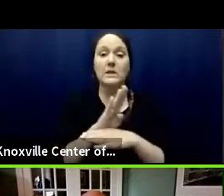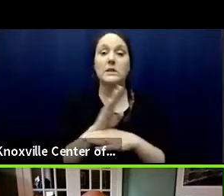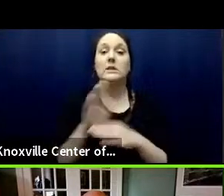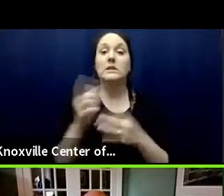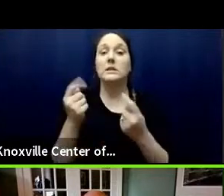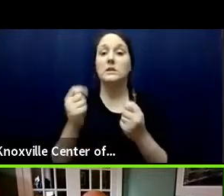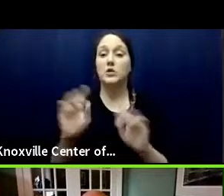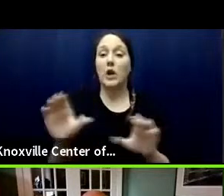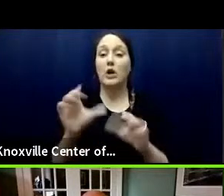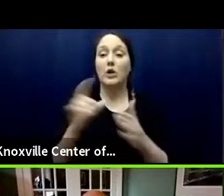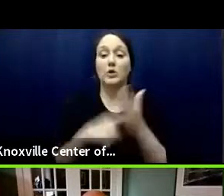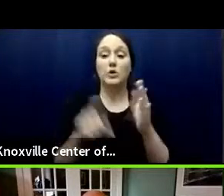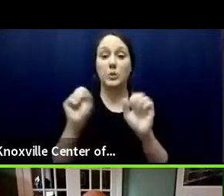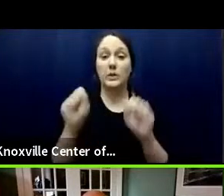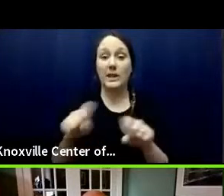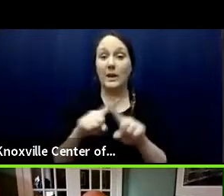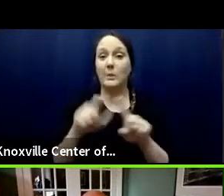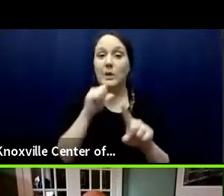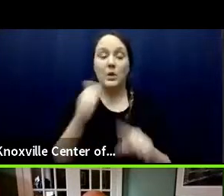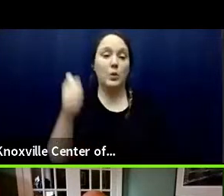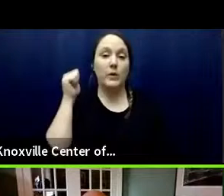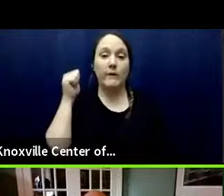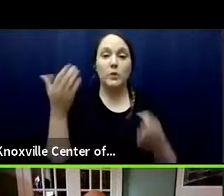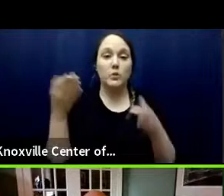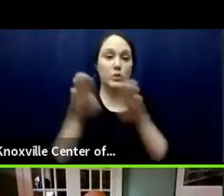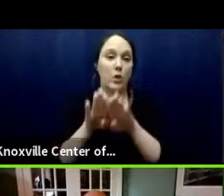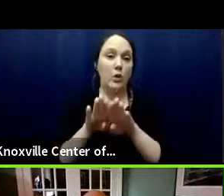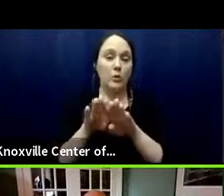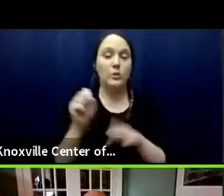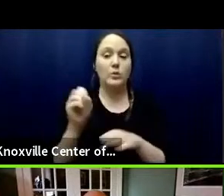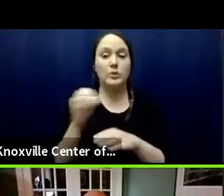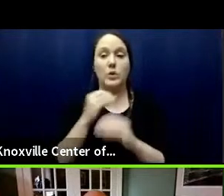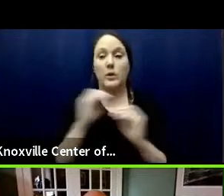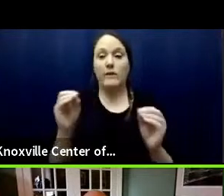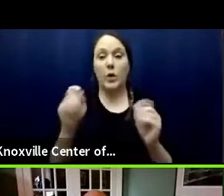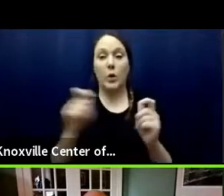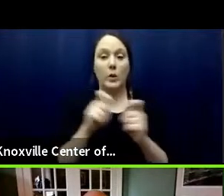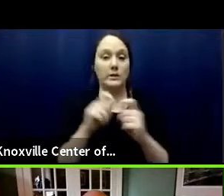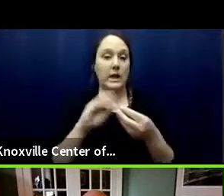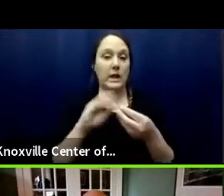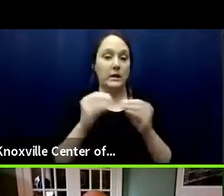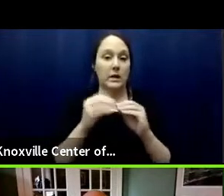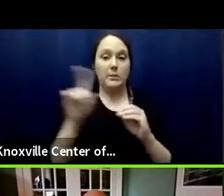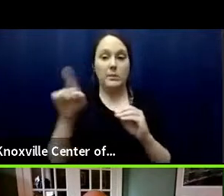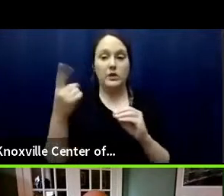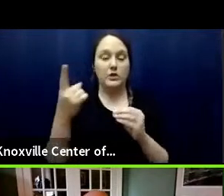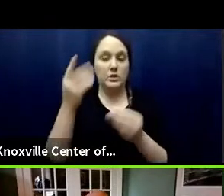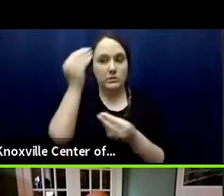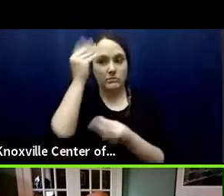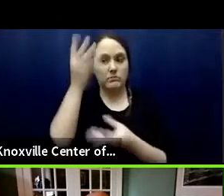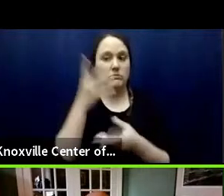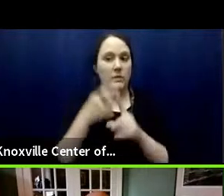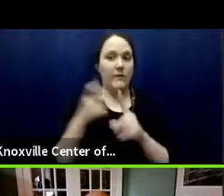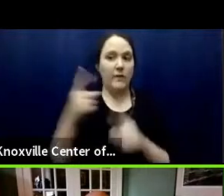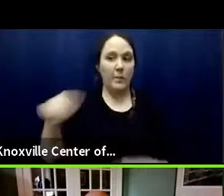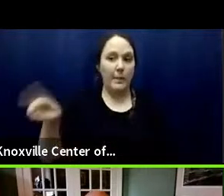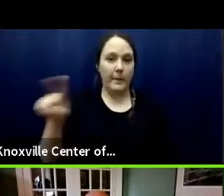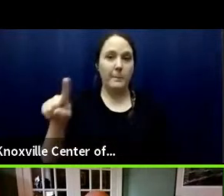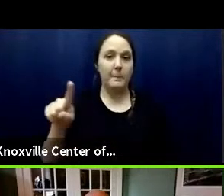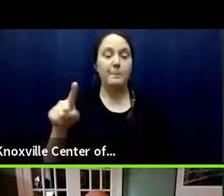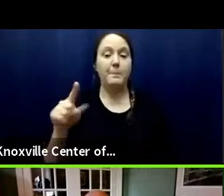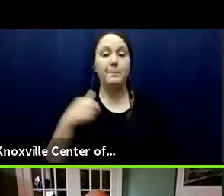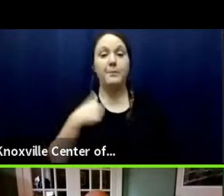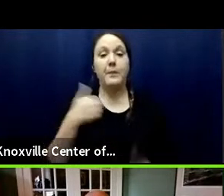do what they can, but they're not going to close. So I don't have direct numbers. Again, I'm just getting this from them. I